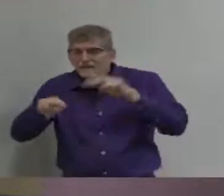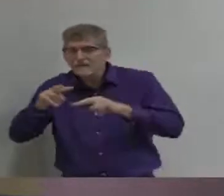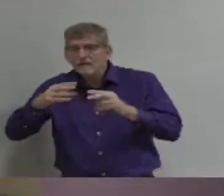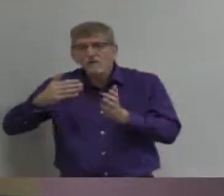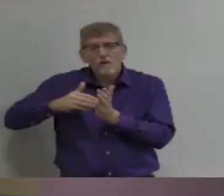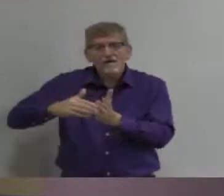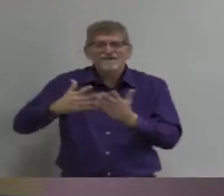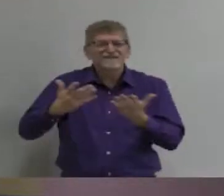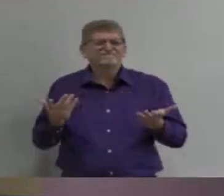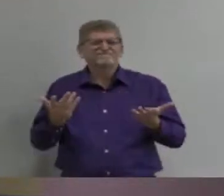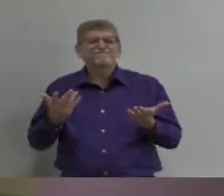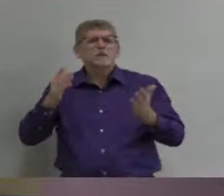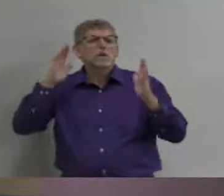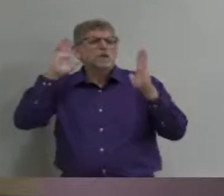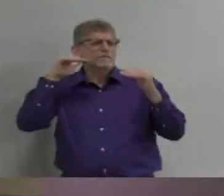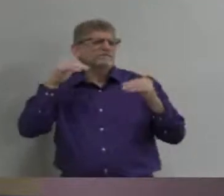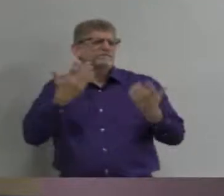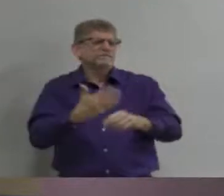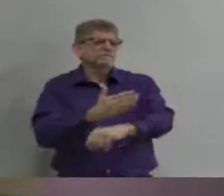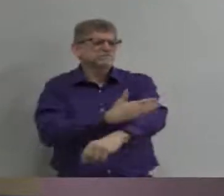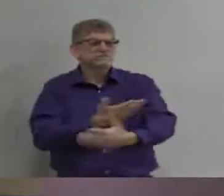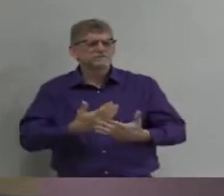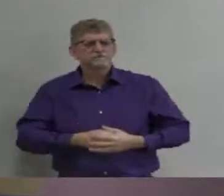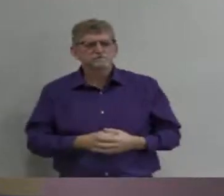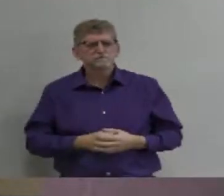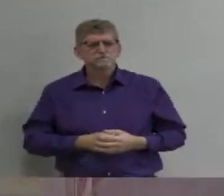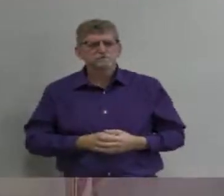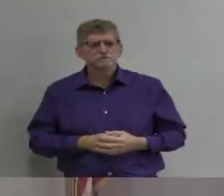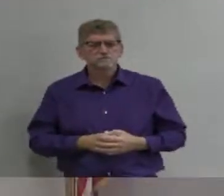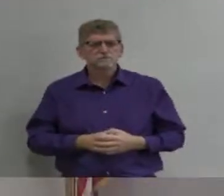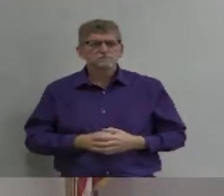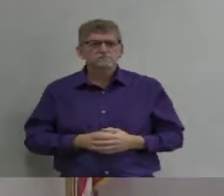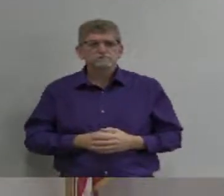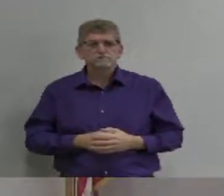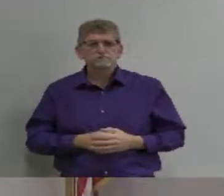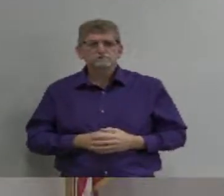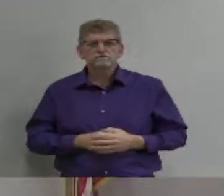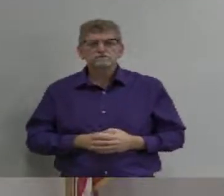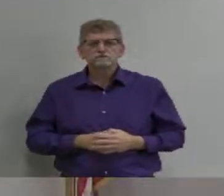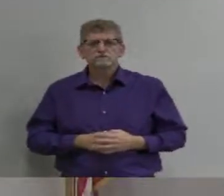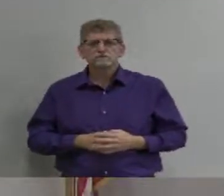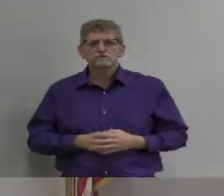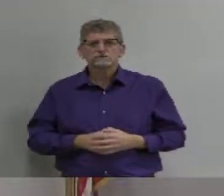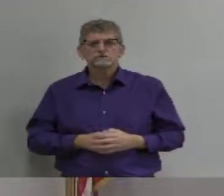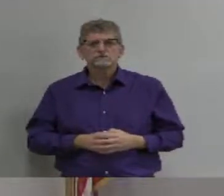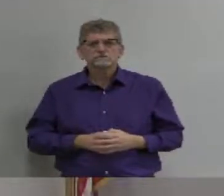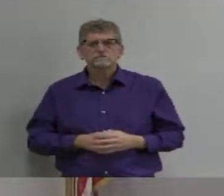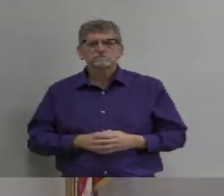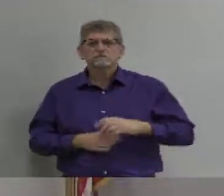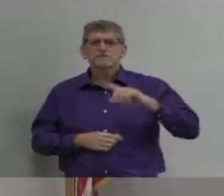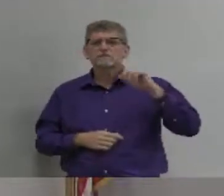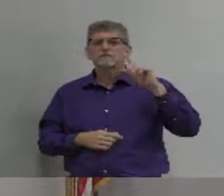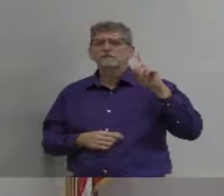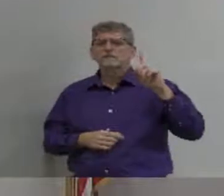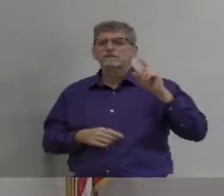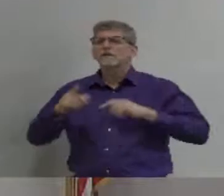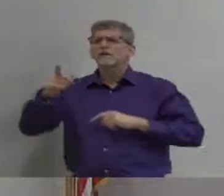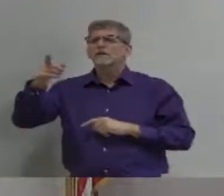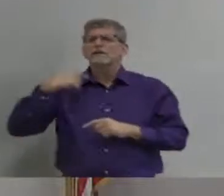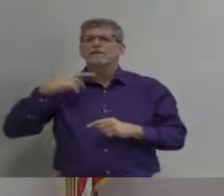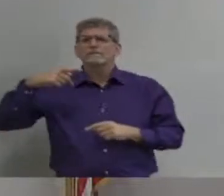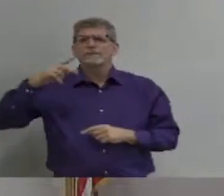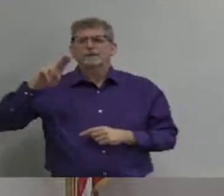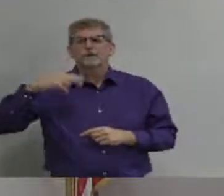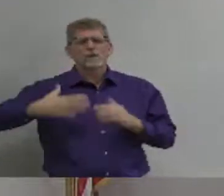right? Yeah. Of note, if I could mention something real quick, next week,